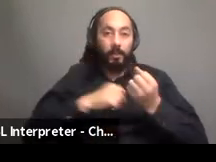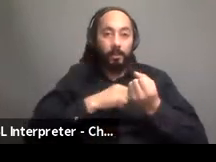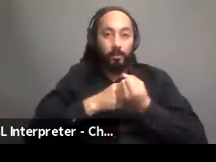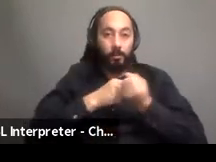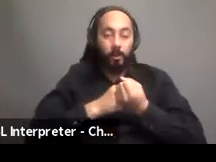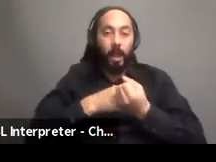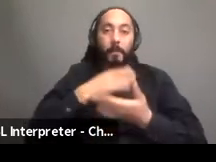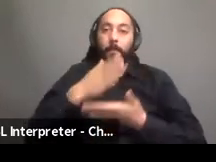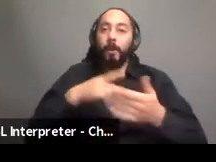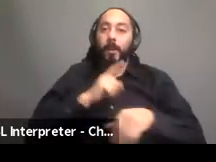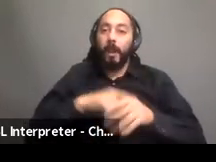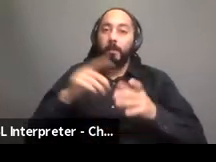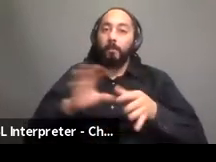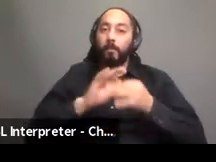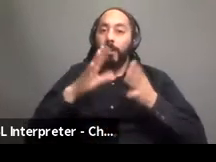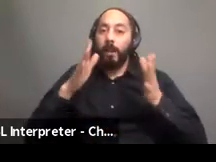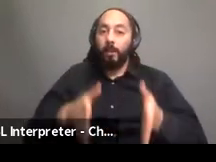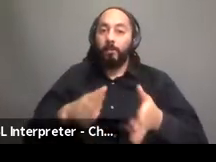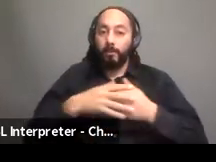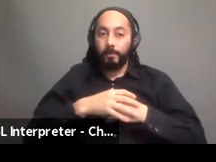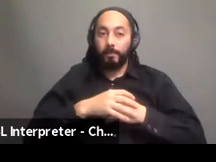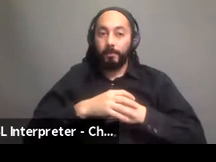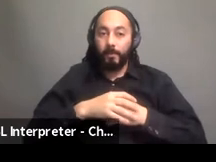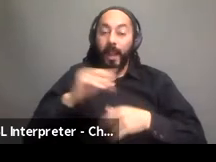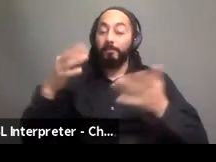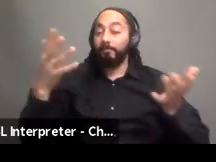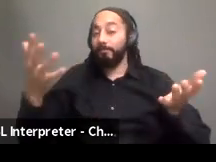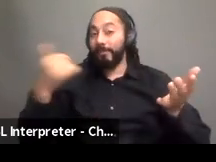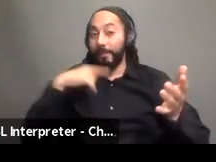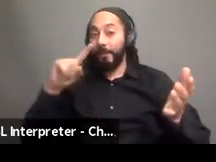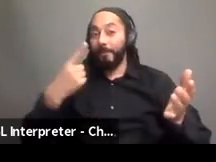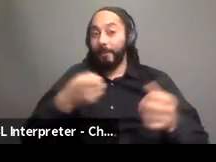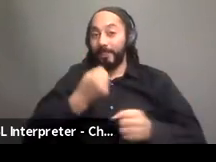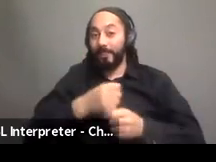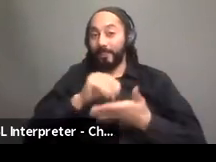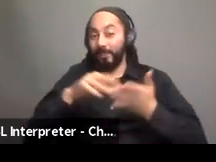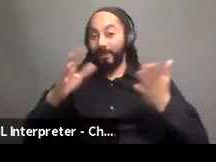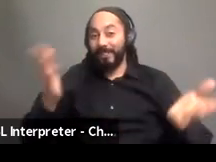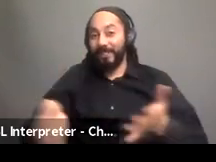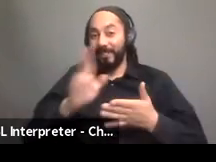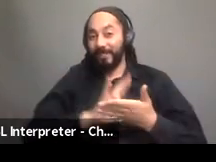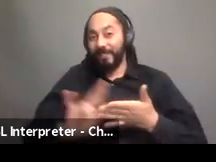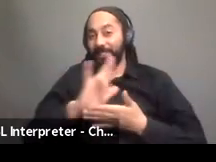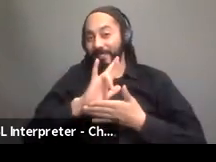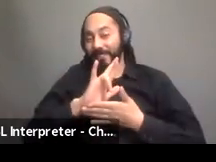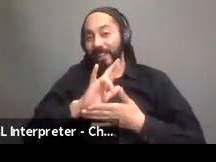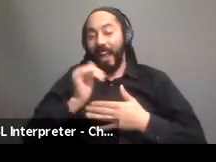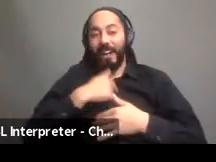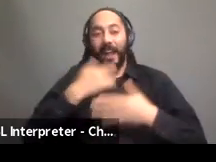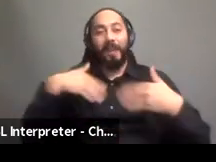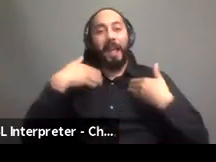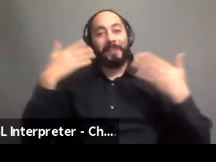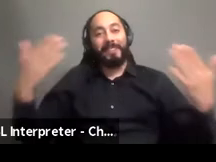part-time coordinator. And yeah, I'm a first-year student at Ryerson University, and I'm quite happy to be